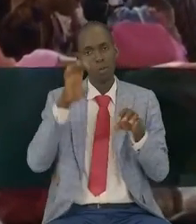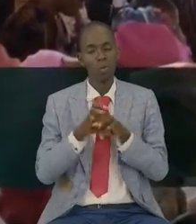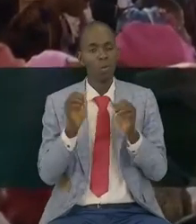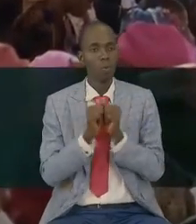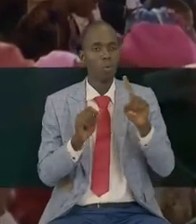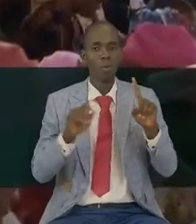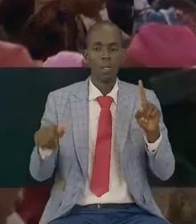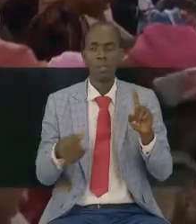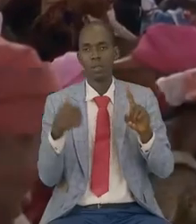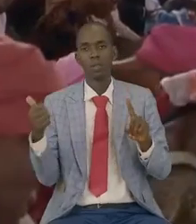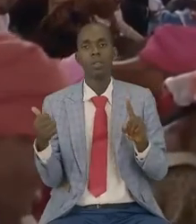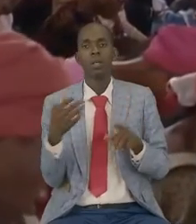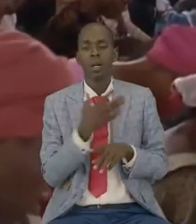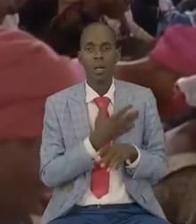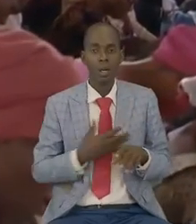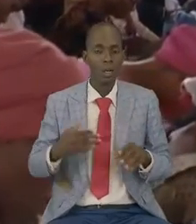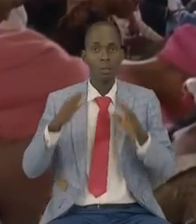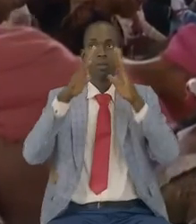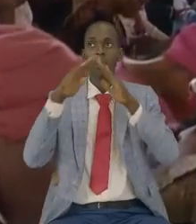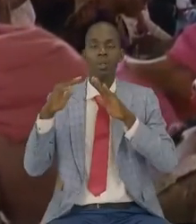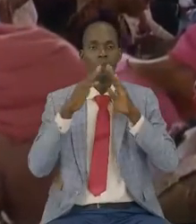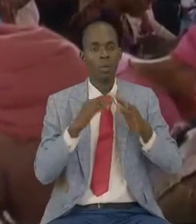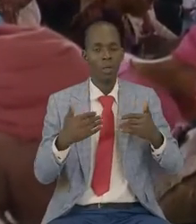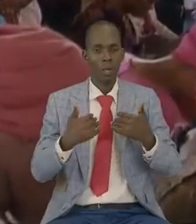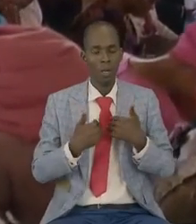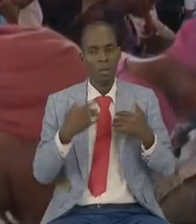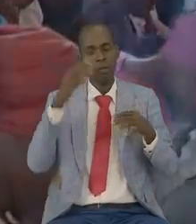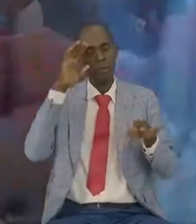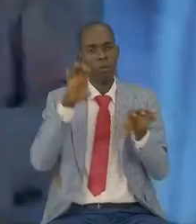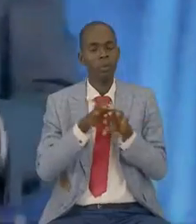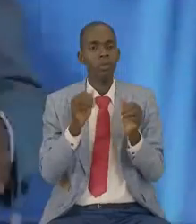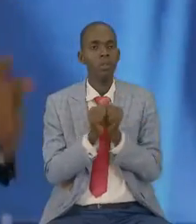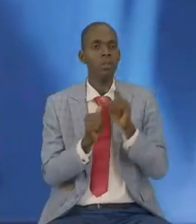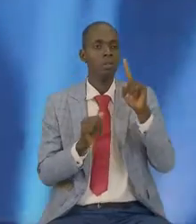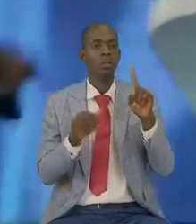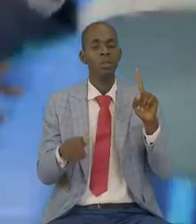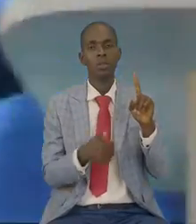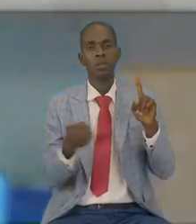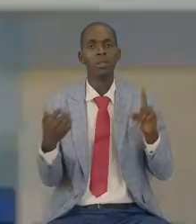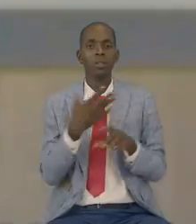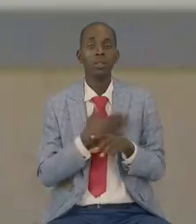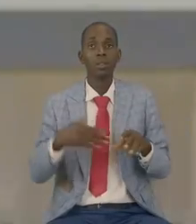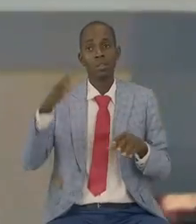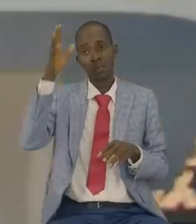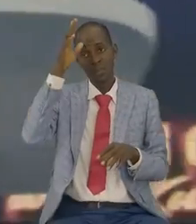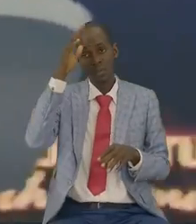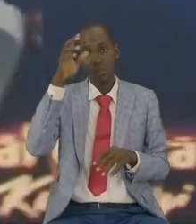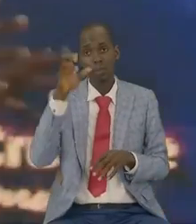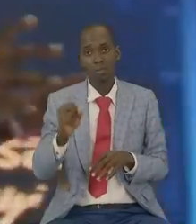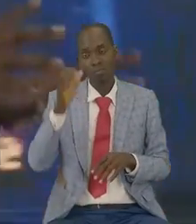with each other. And communities make covenant with each other. And fathers